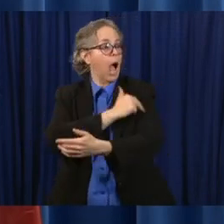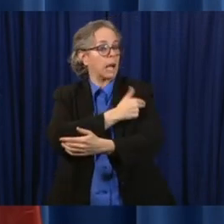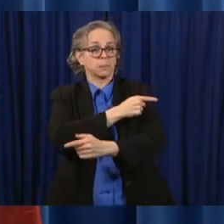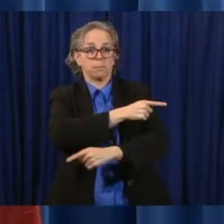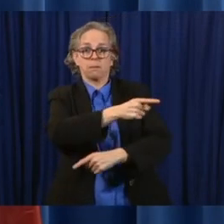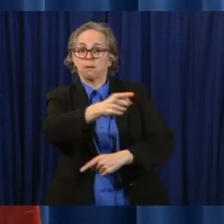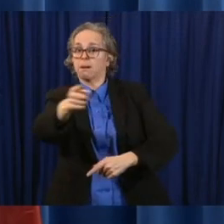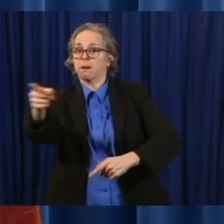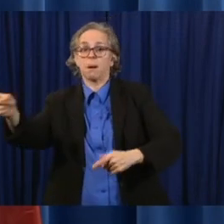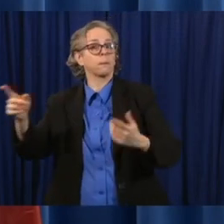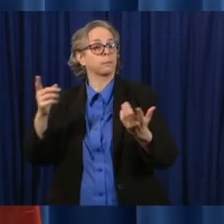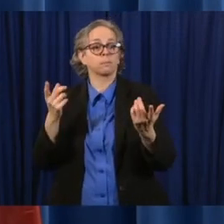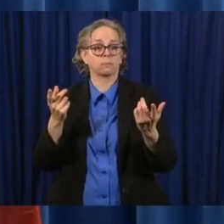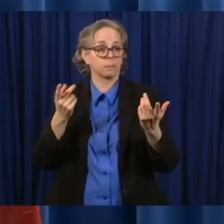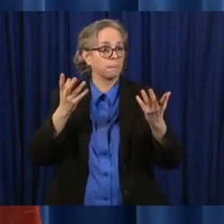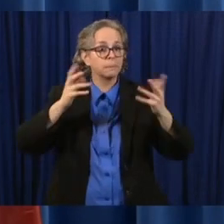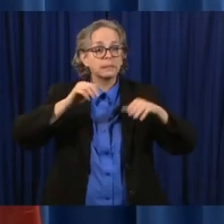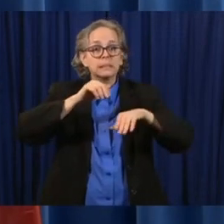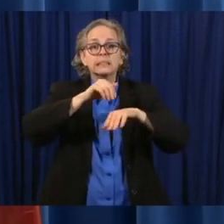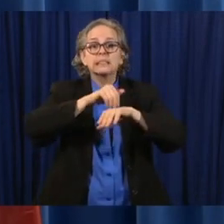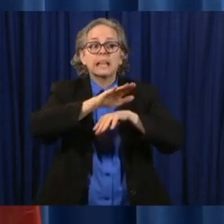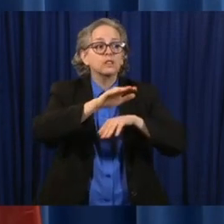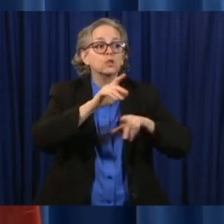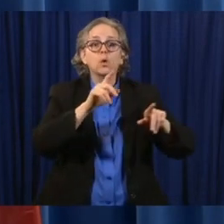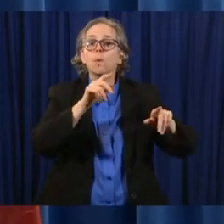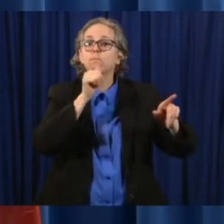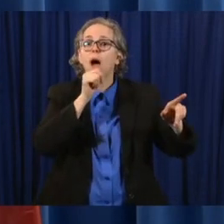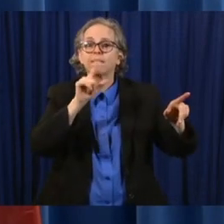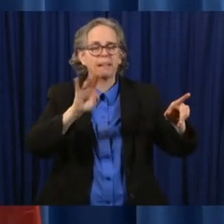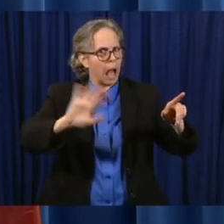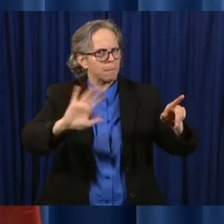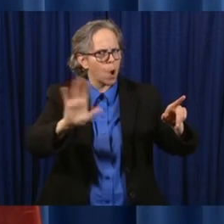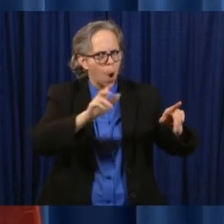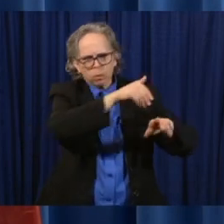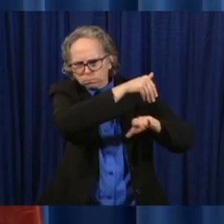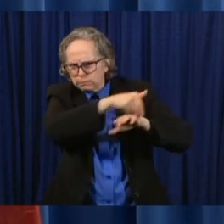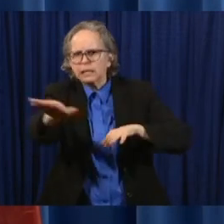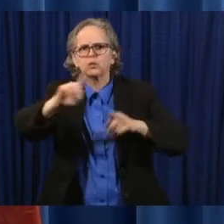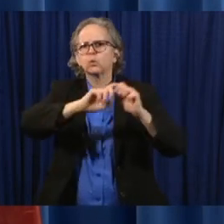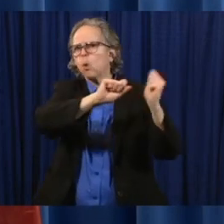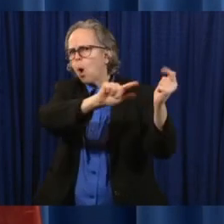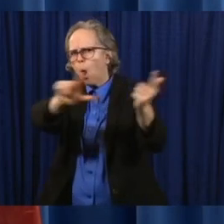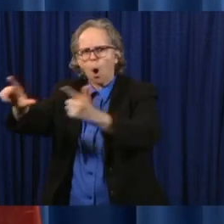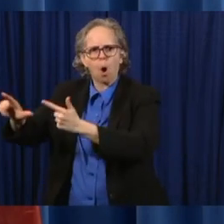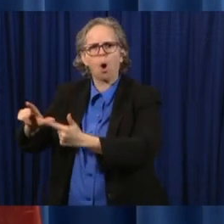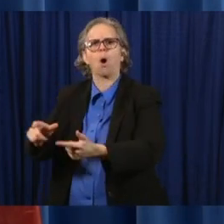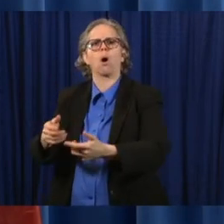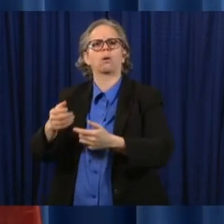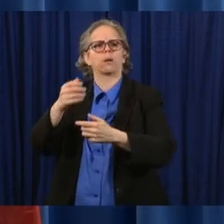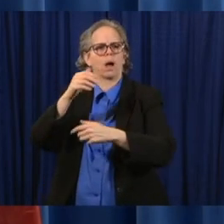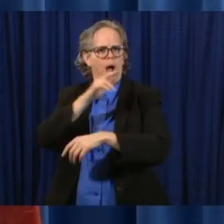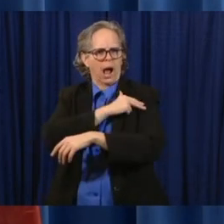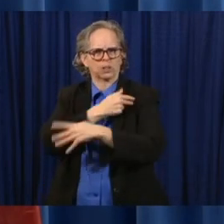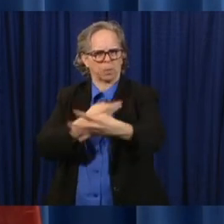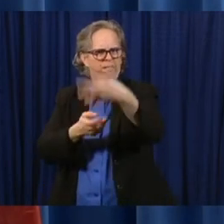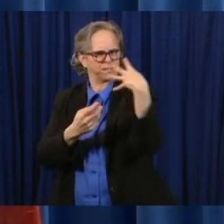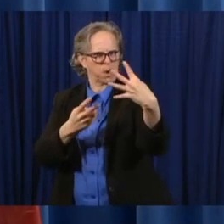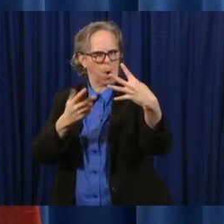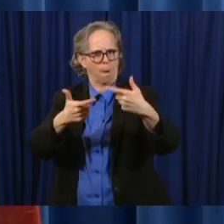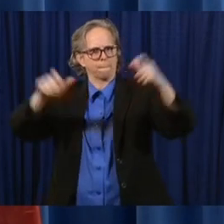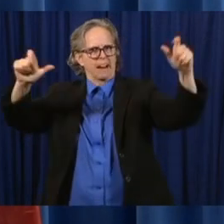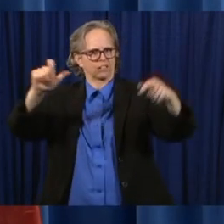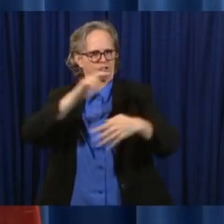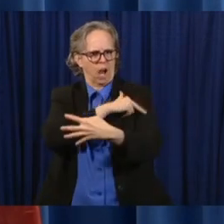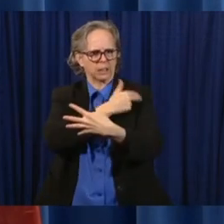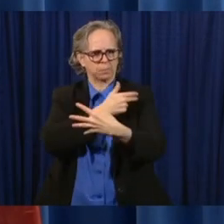testing to the private sector, LabCorp or Quest, and the reason we did that was not